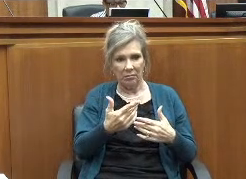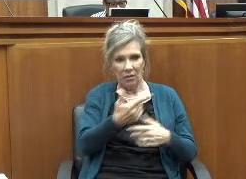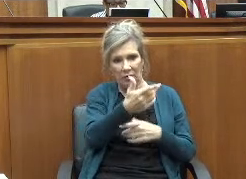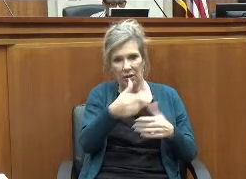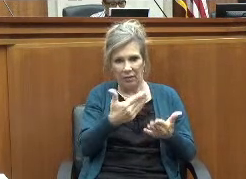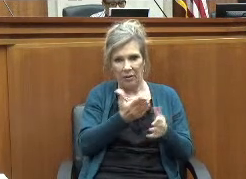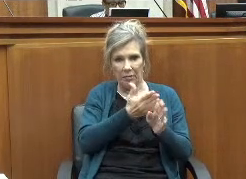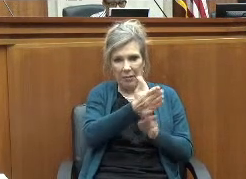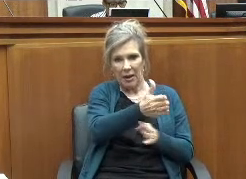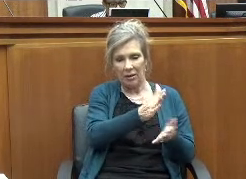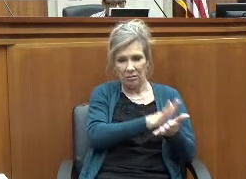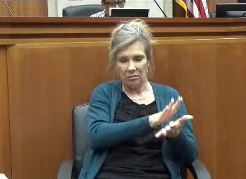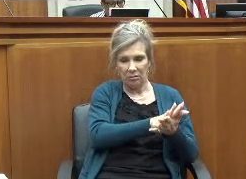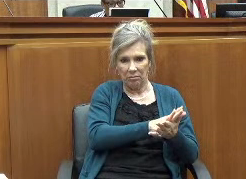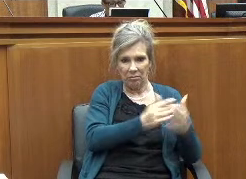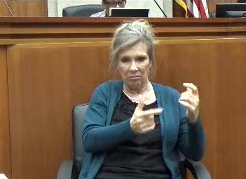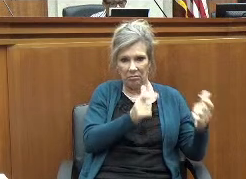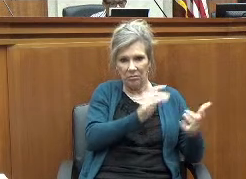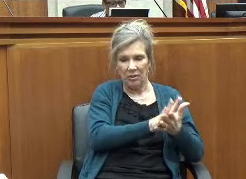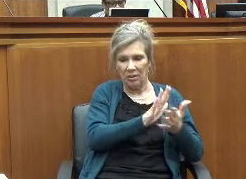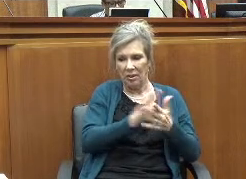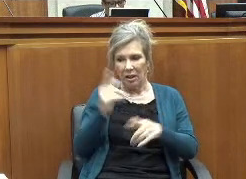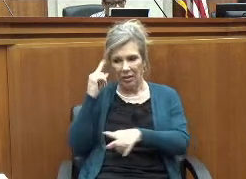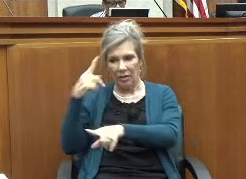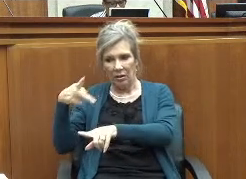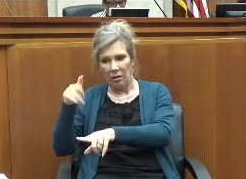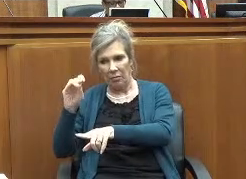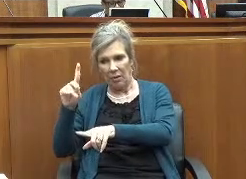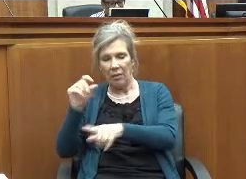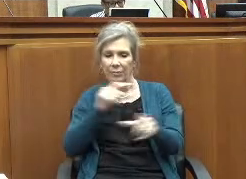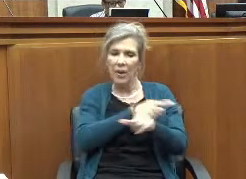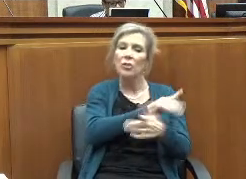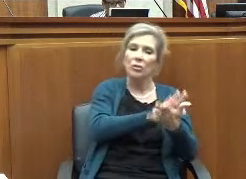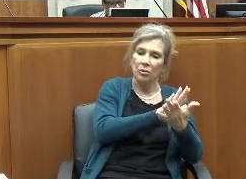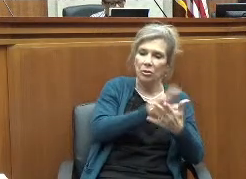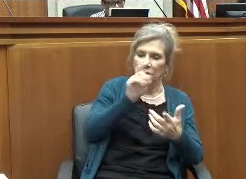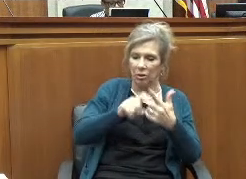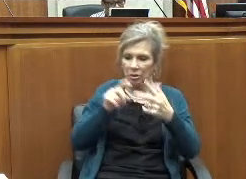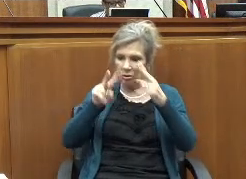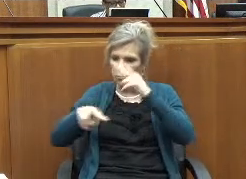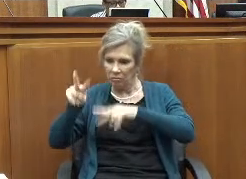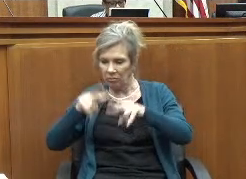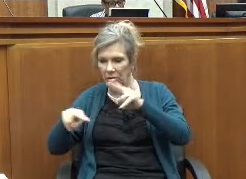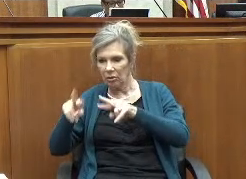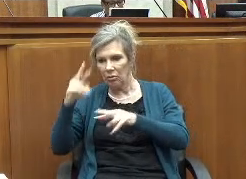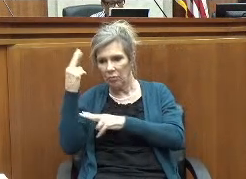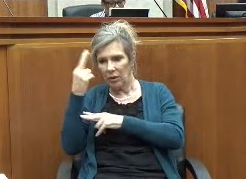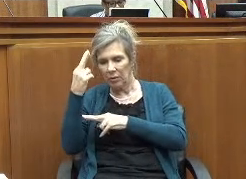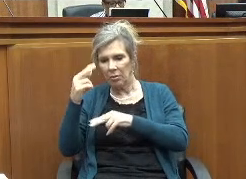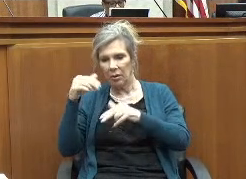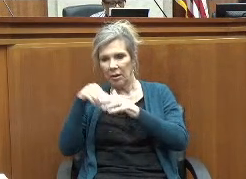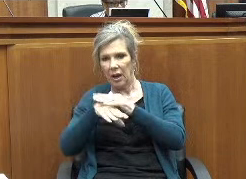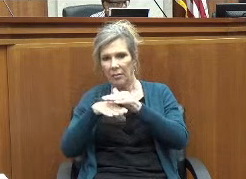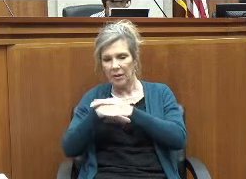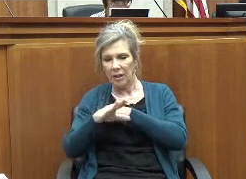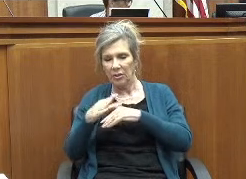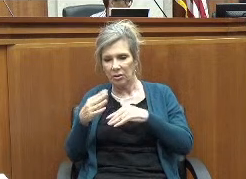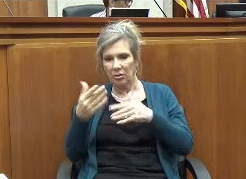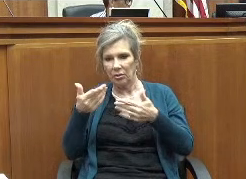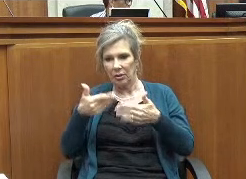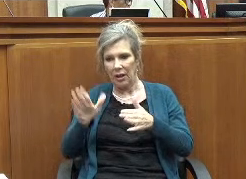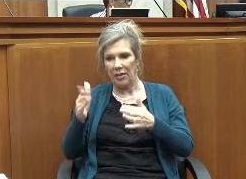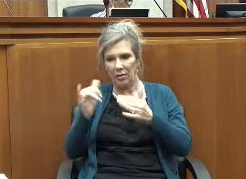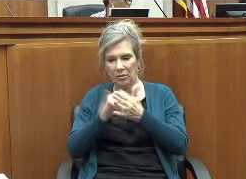like that. And so we think that the pod should look, or the school should look at reasonable accommodations to be able to make those things